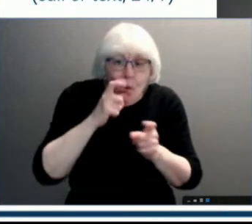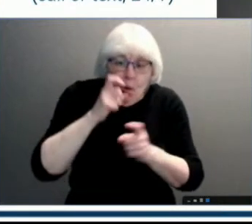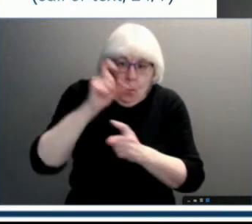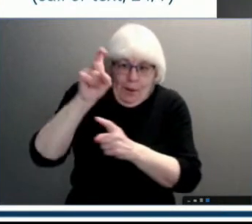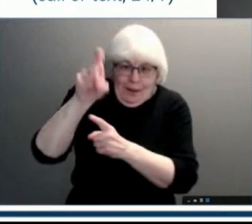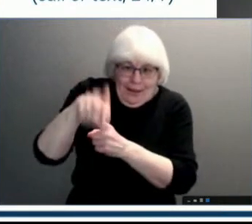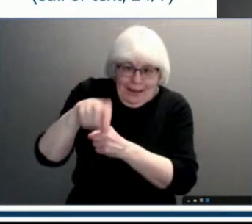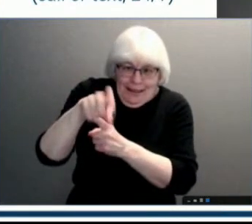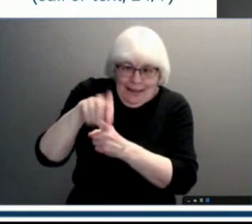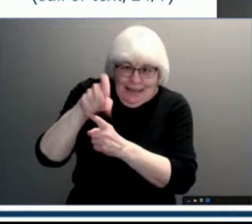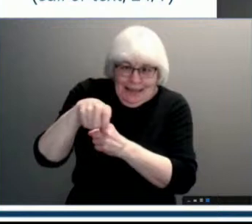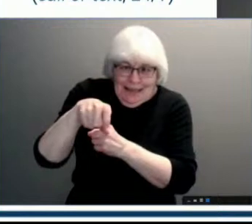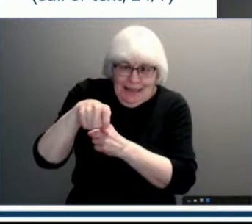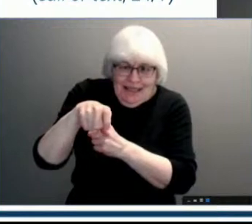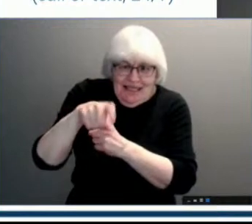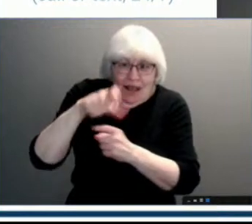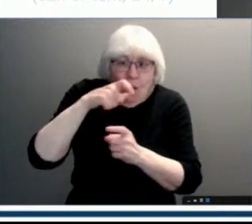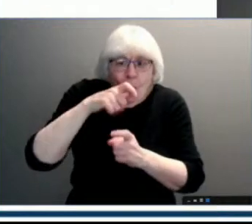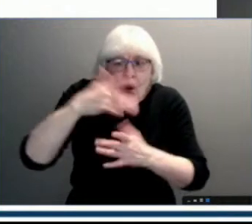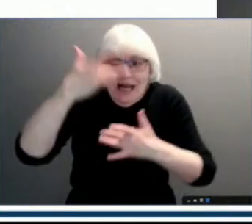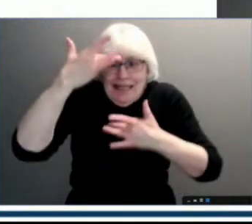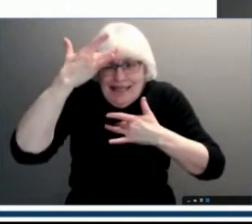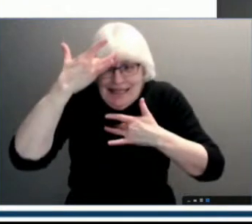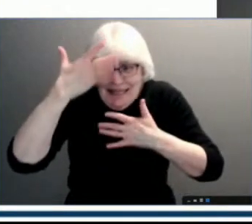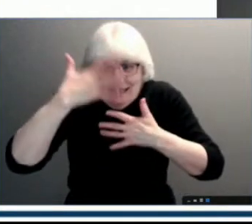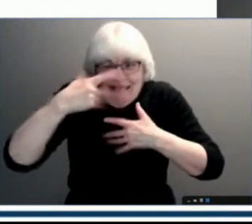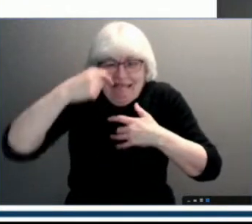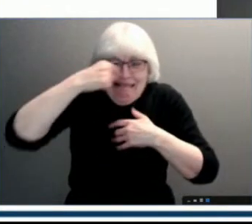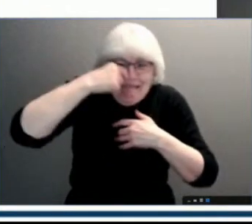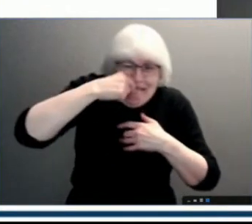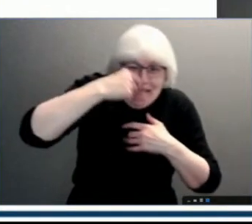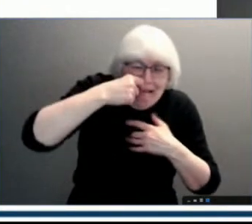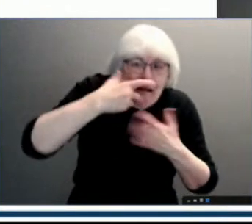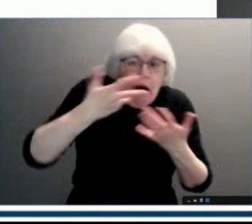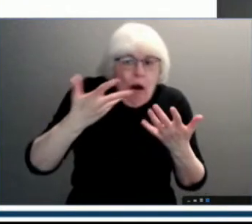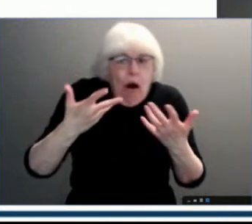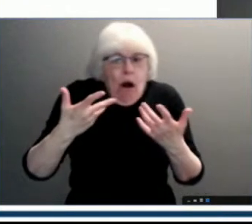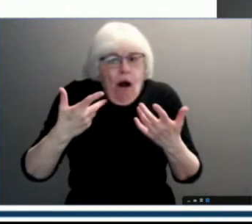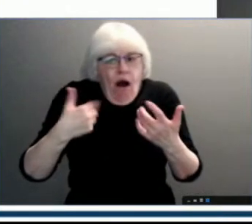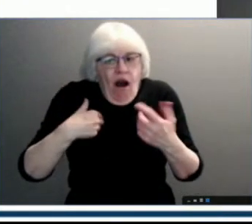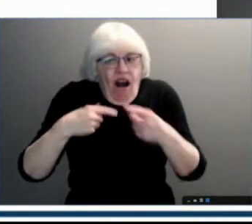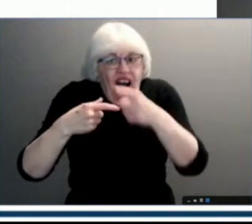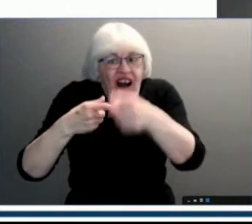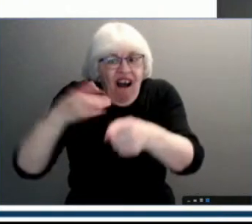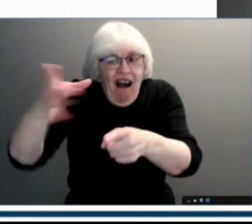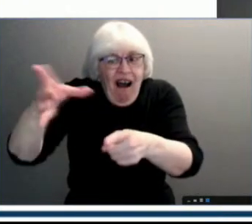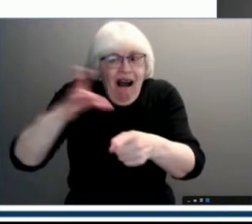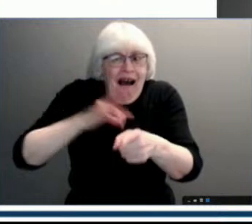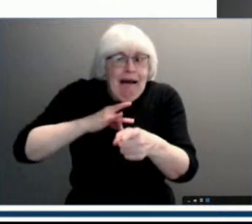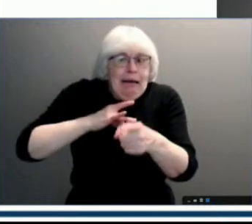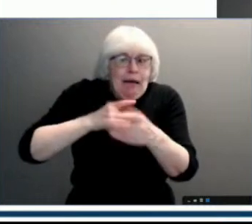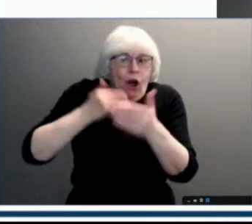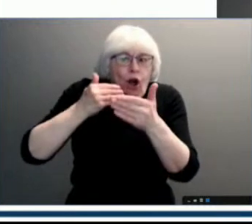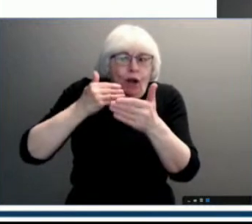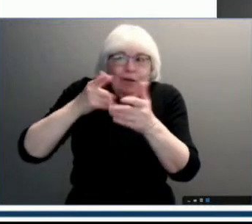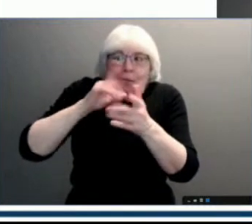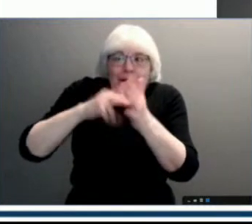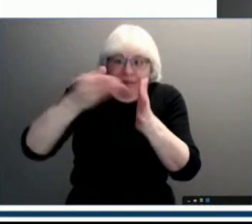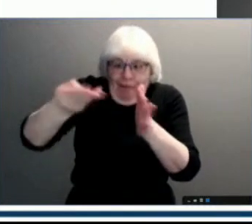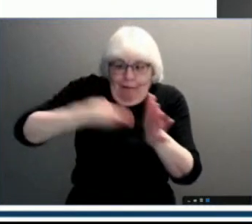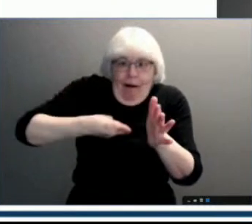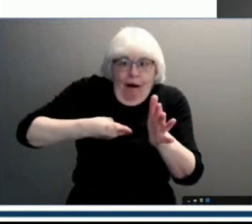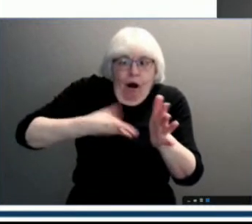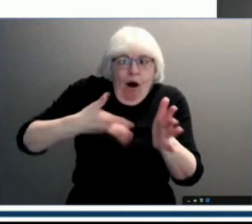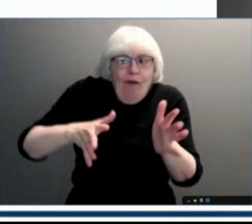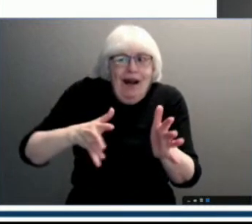symptoms, or if they're identified as a close contact, then they need that testing to be able to come out of isolation and return to work or